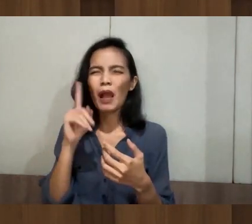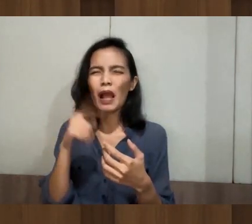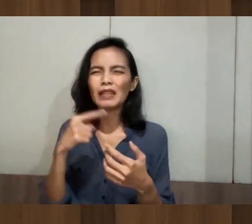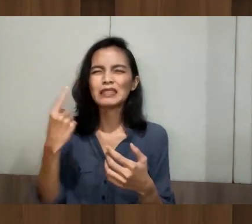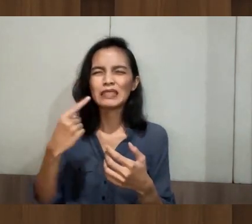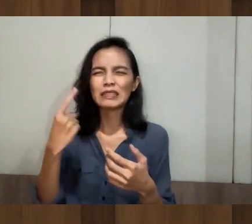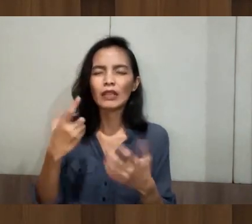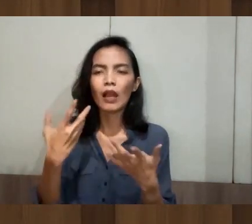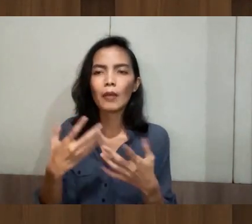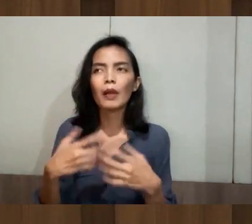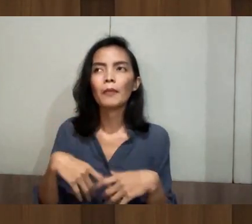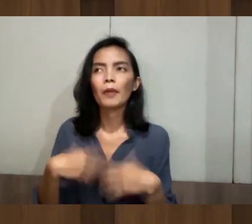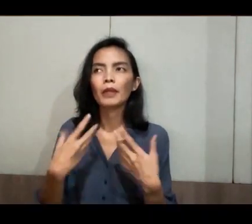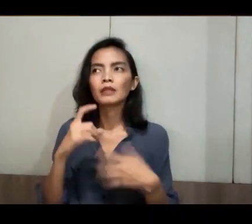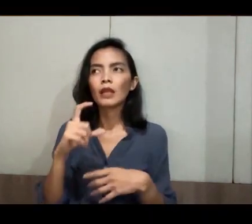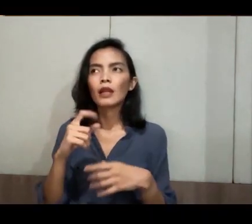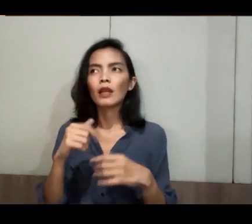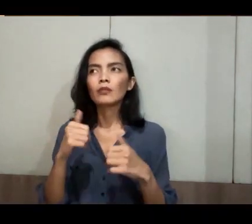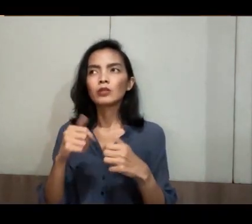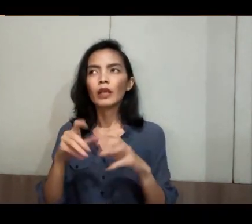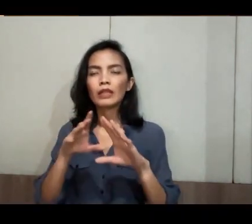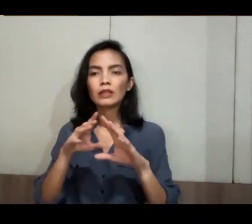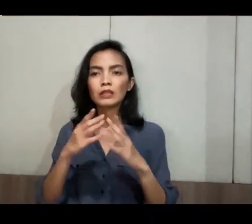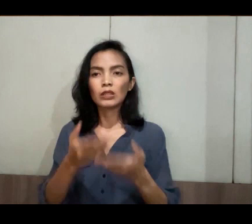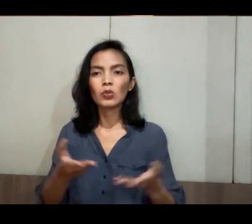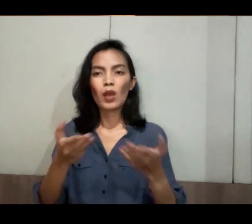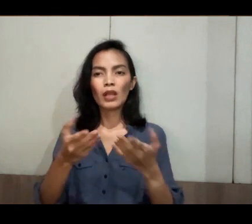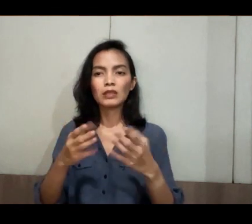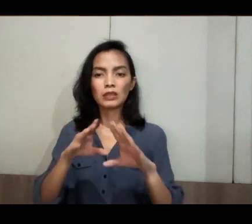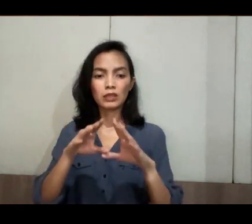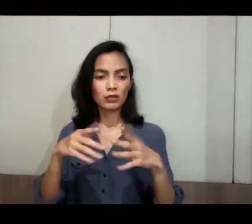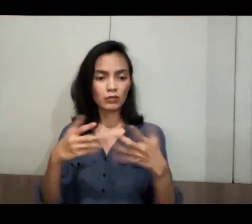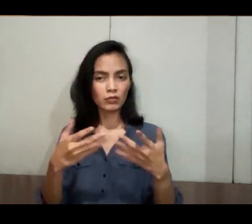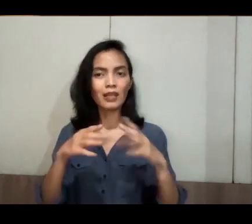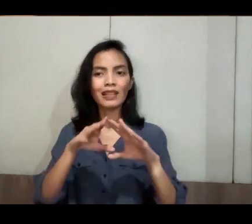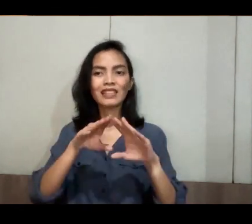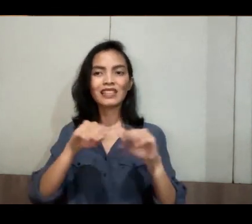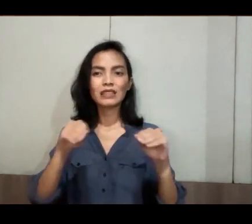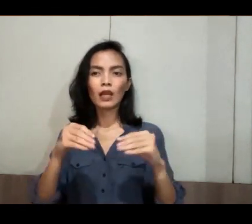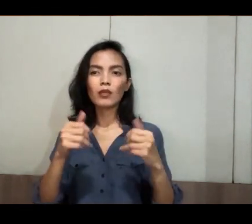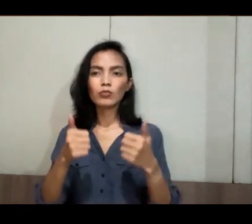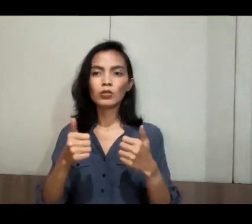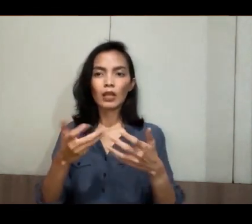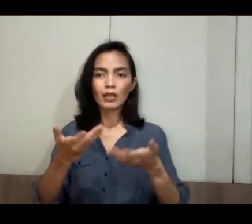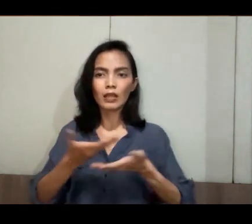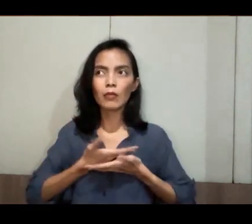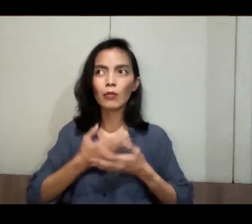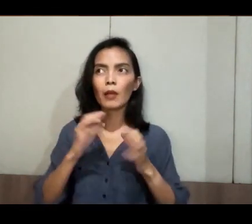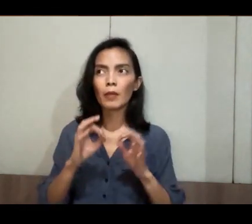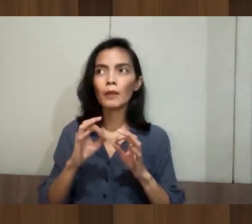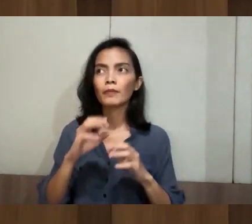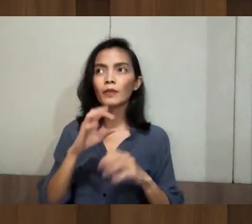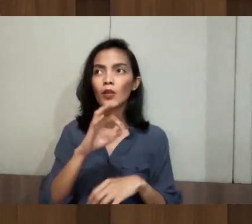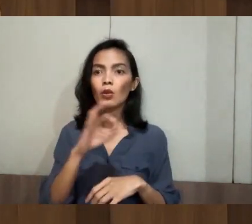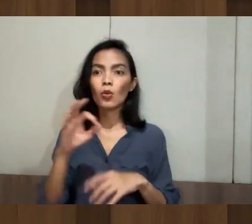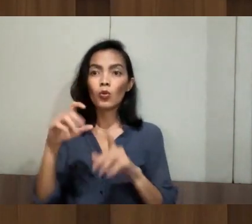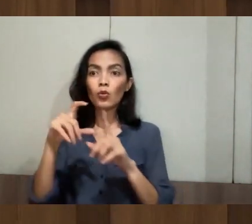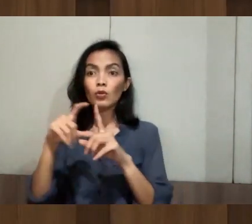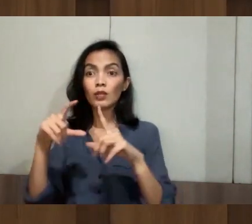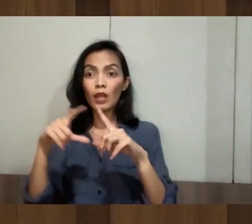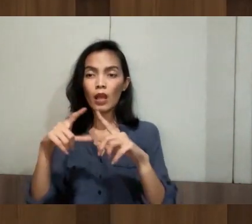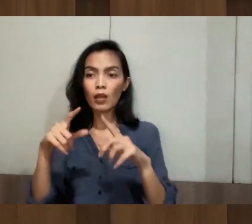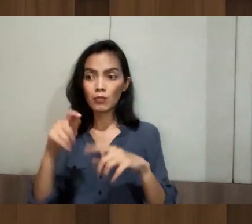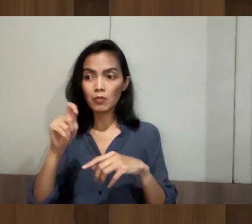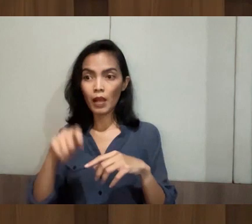cliche case of all, which is finding a career path suitable for you. Now, to begin the